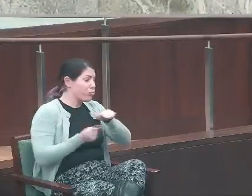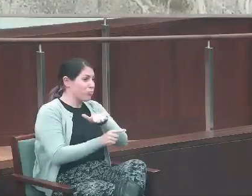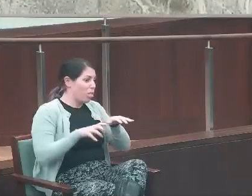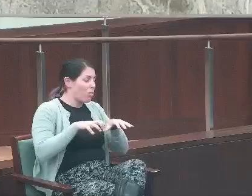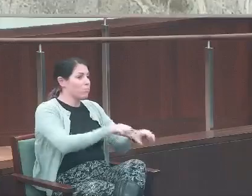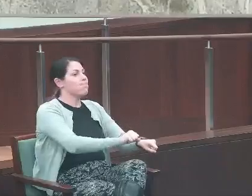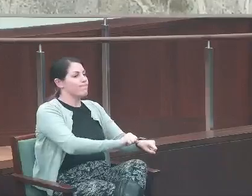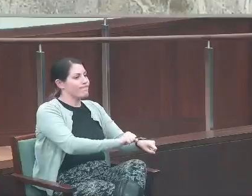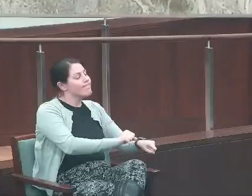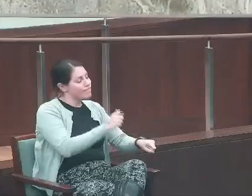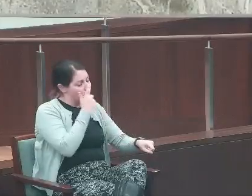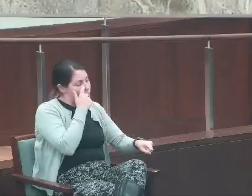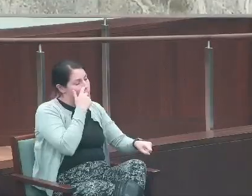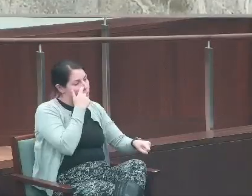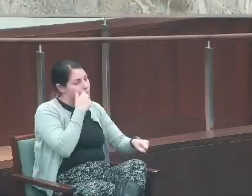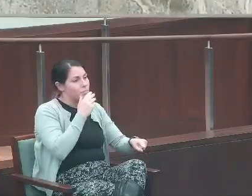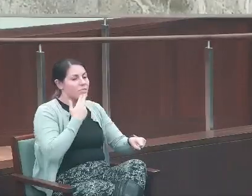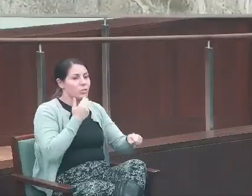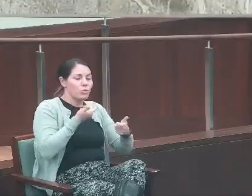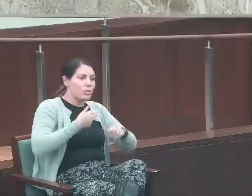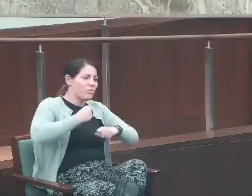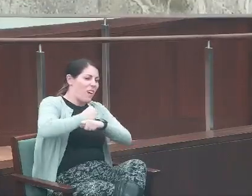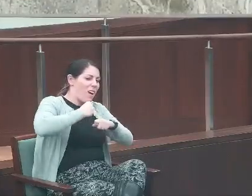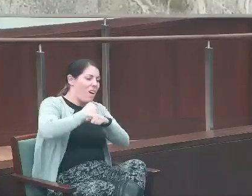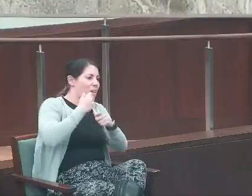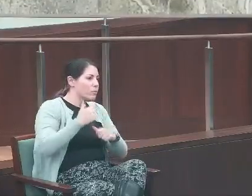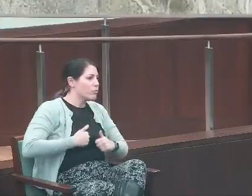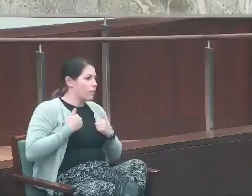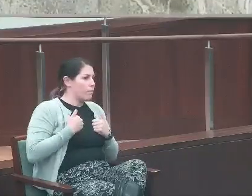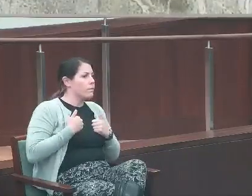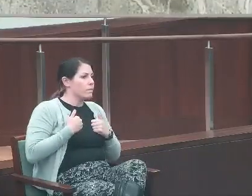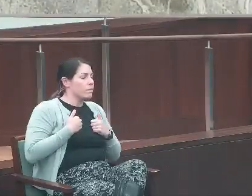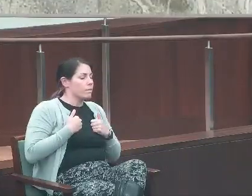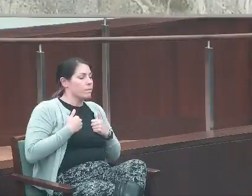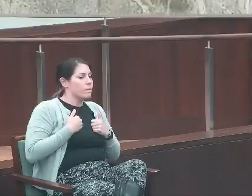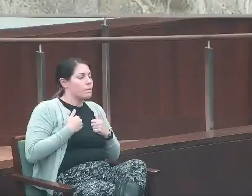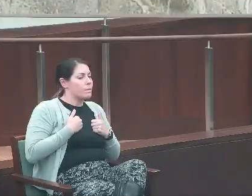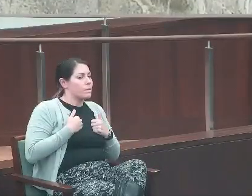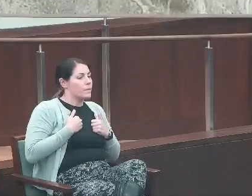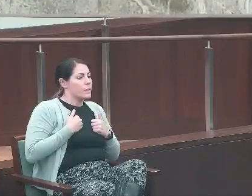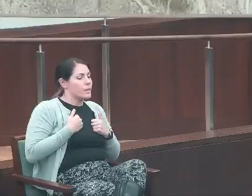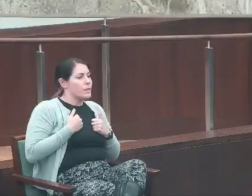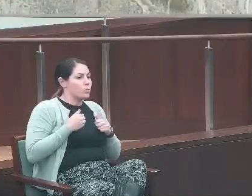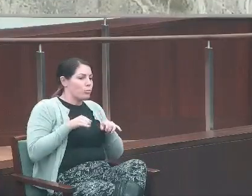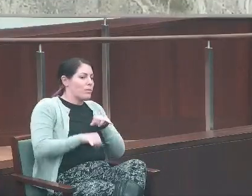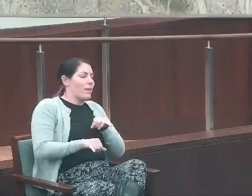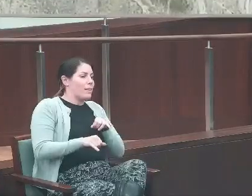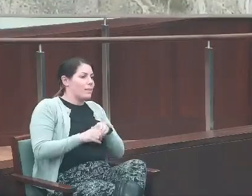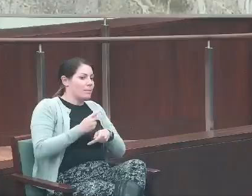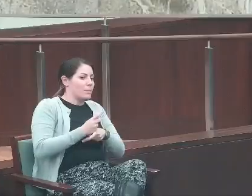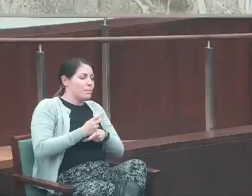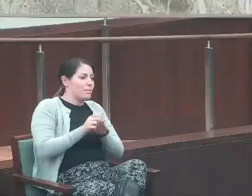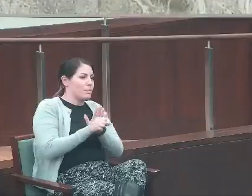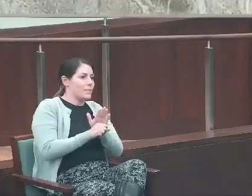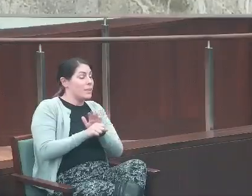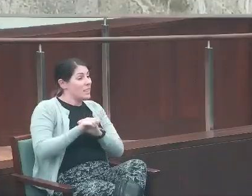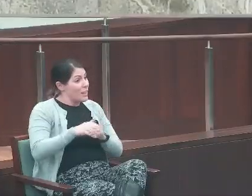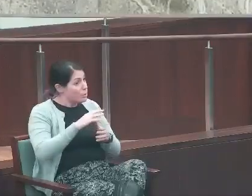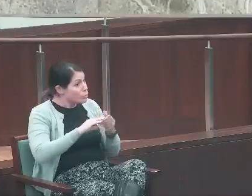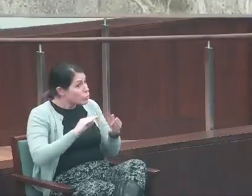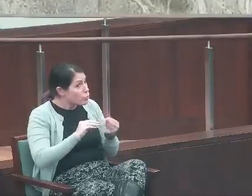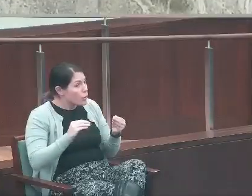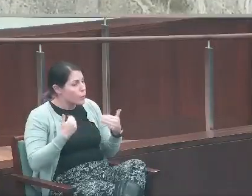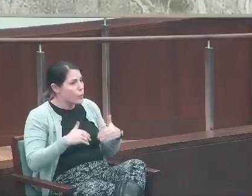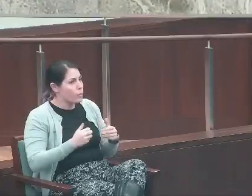wars that Israel would have to fight for survival were underway. And that story, and that beginning of Israel, in many ways encapsulates